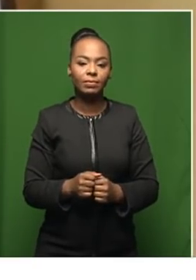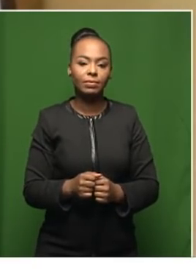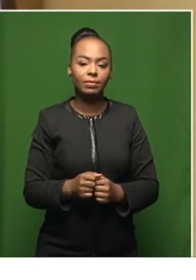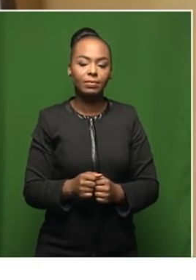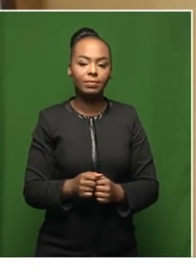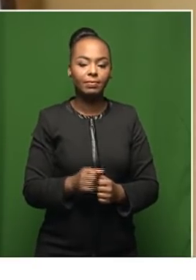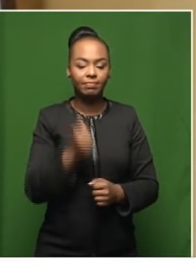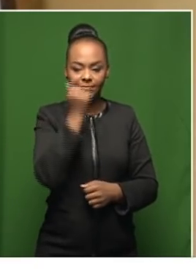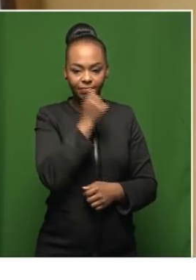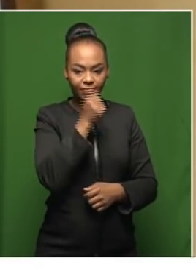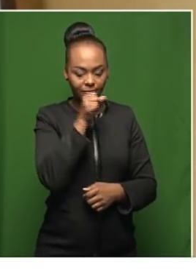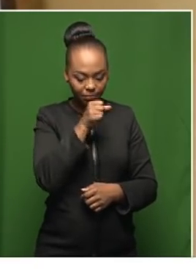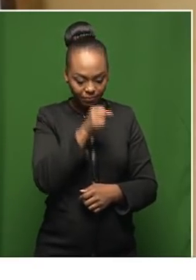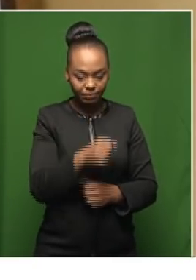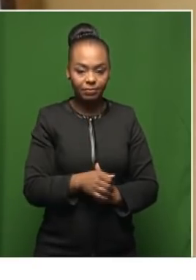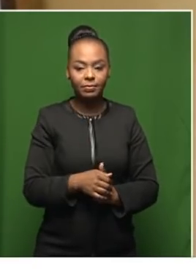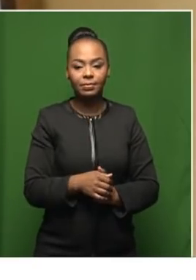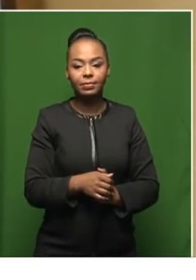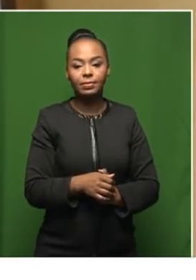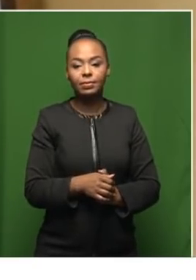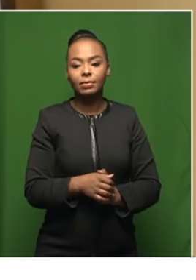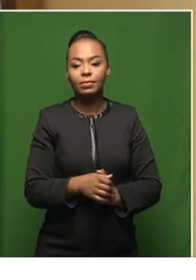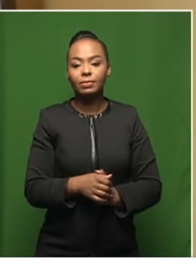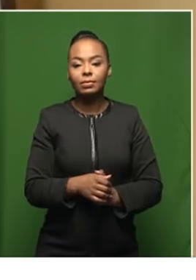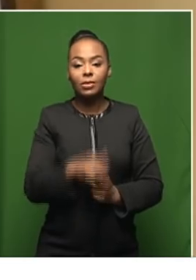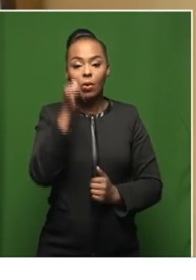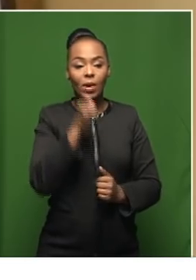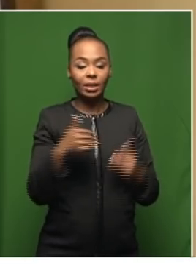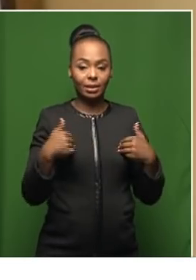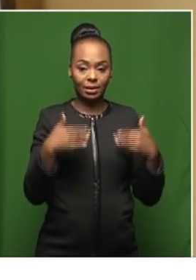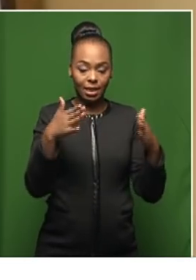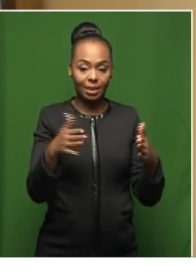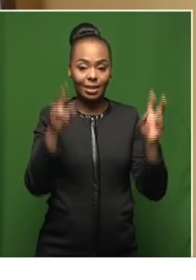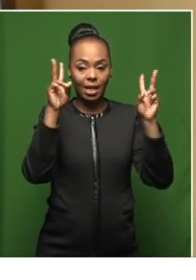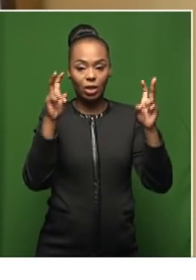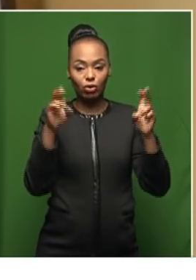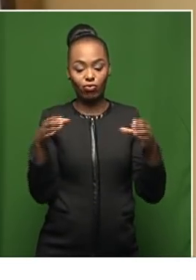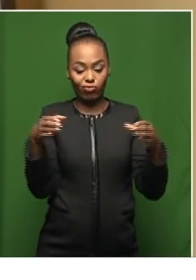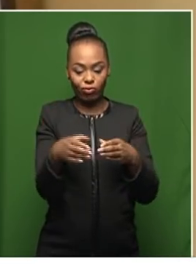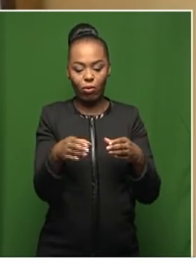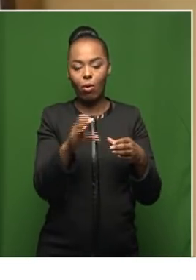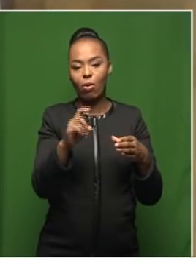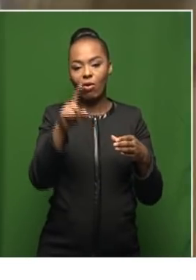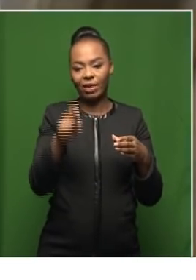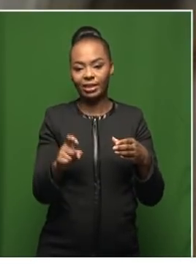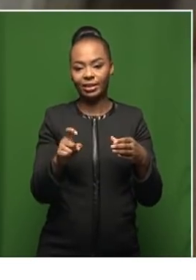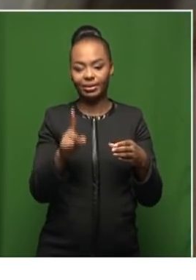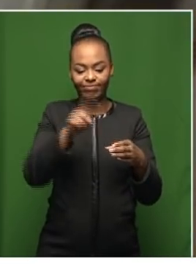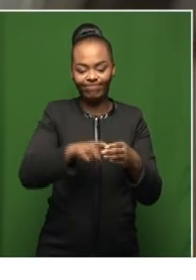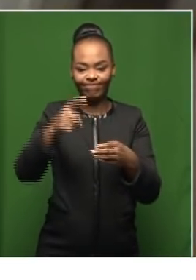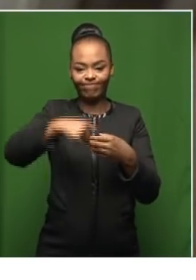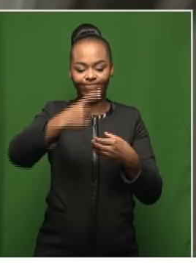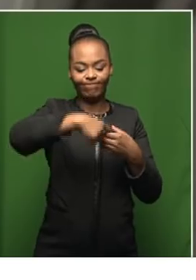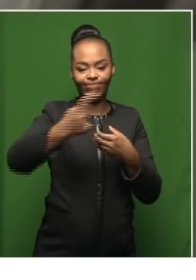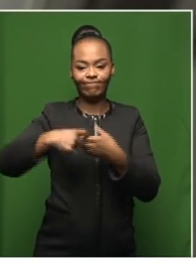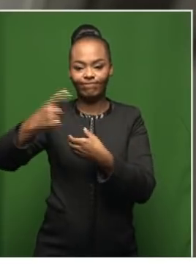excuse me, because when we started with the issue of the COVAX facility, we're not able to start any negotiations because